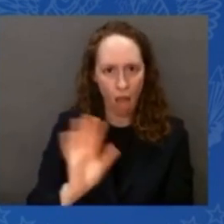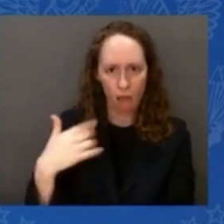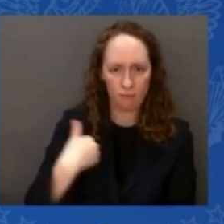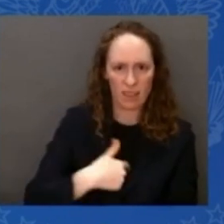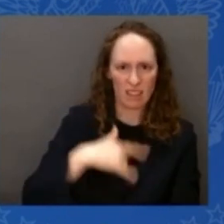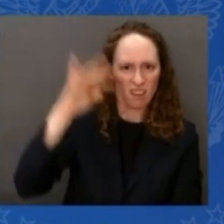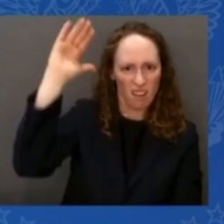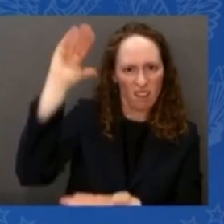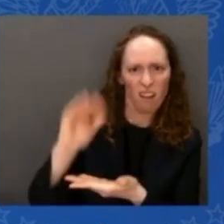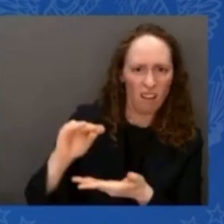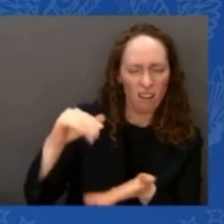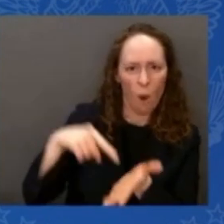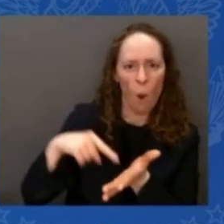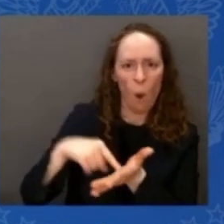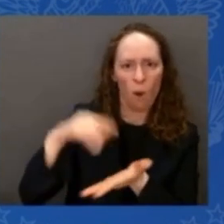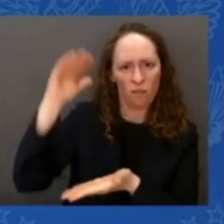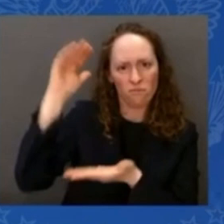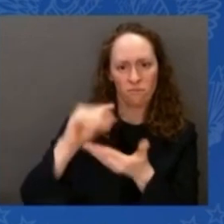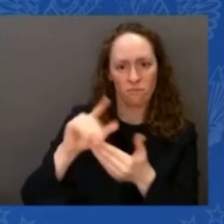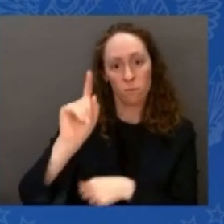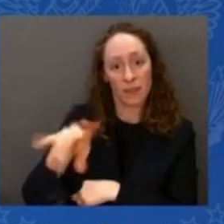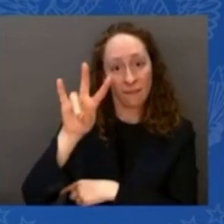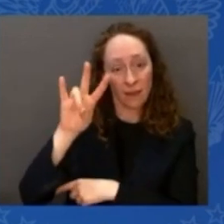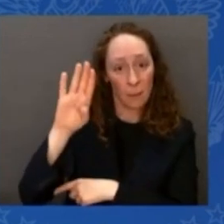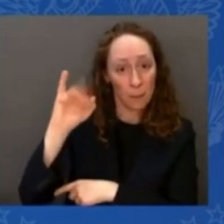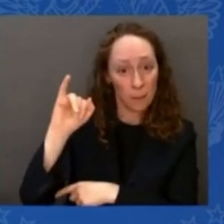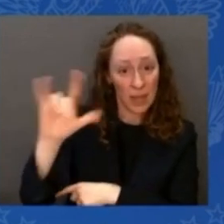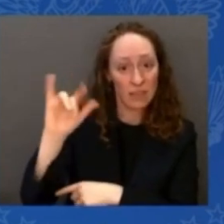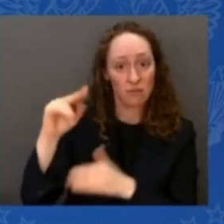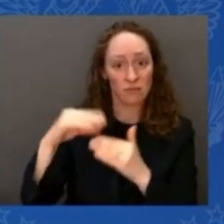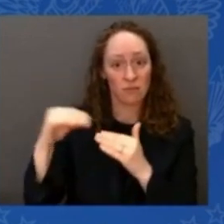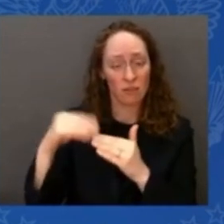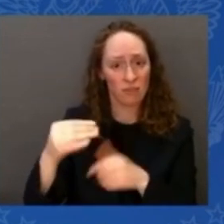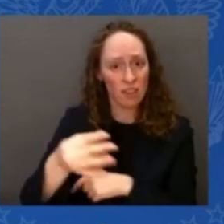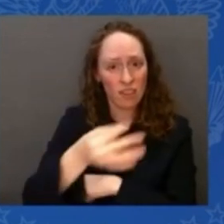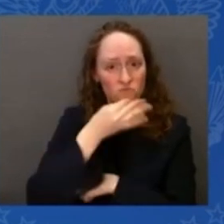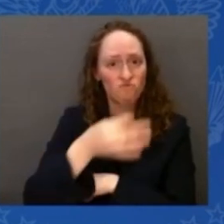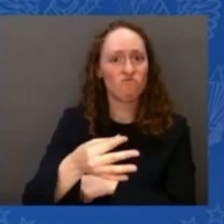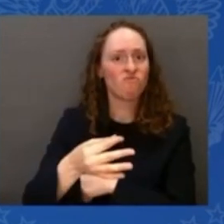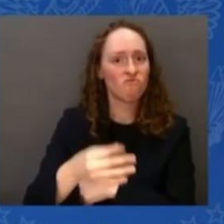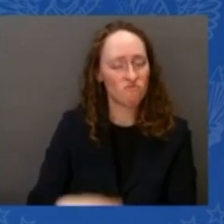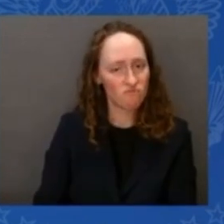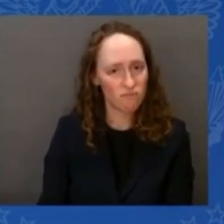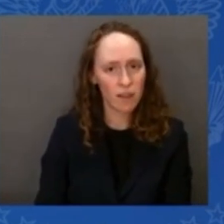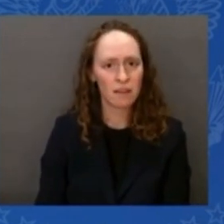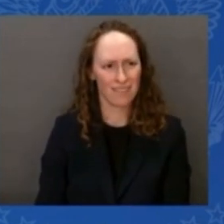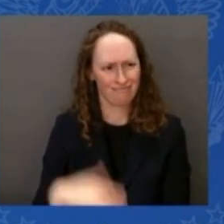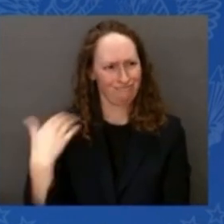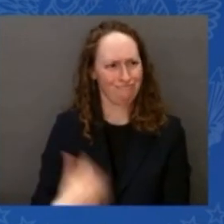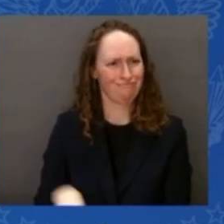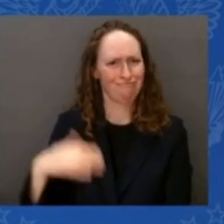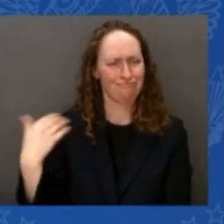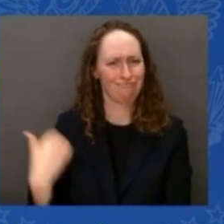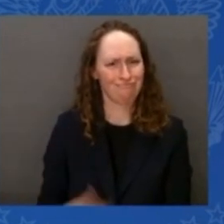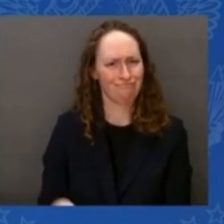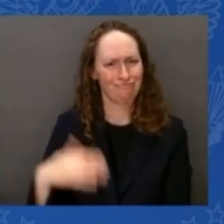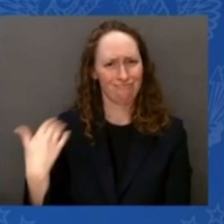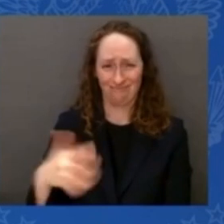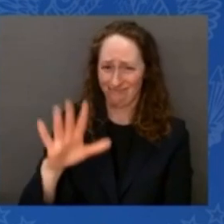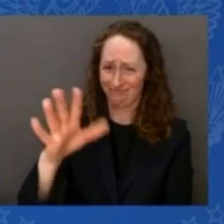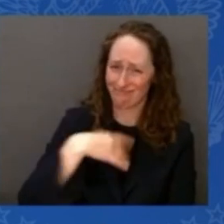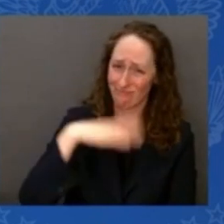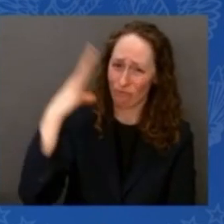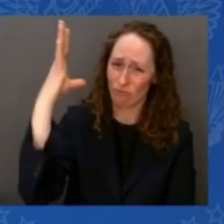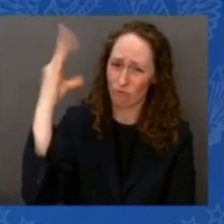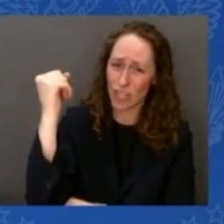$1.7 billion. The largest deficit reduction in American history. And I met with the new House Speaker, but not a bad